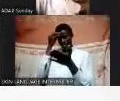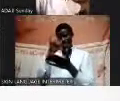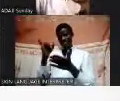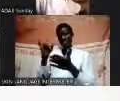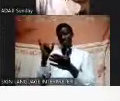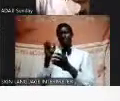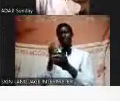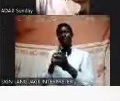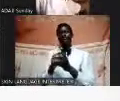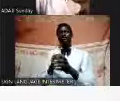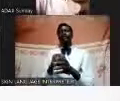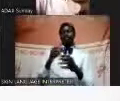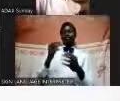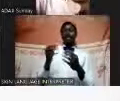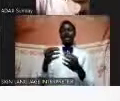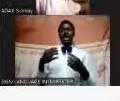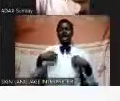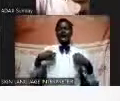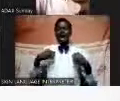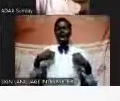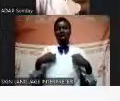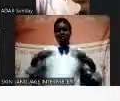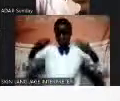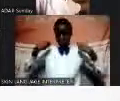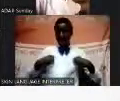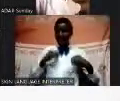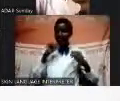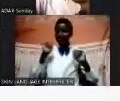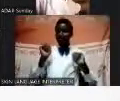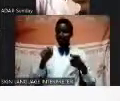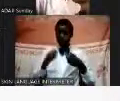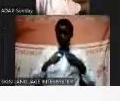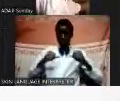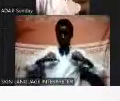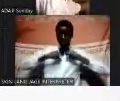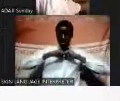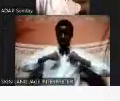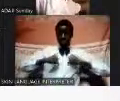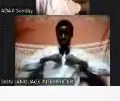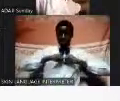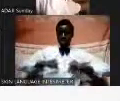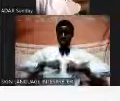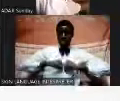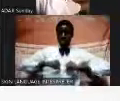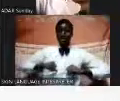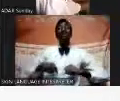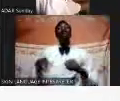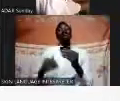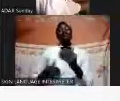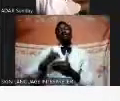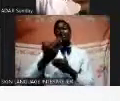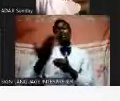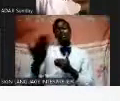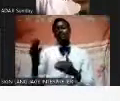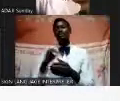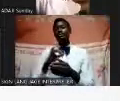their shirt. Another classic one is tying laces, but I always laugh about tying laces because a